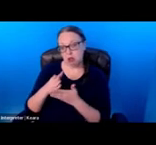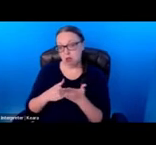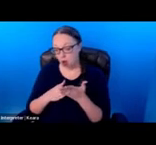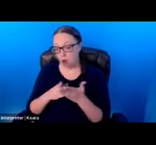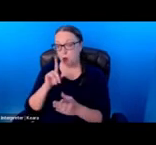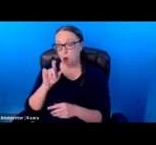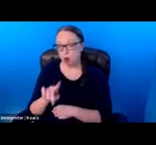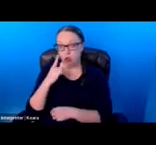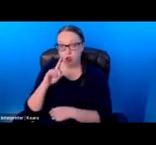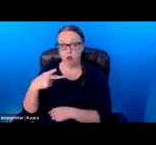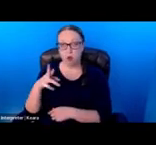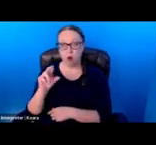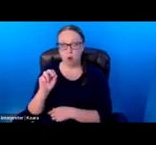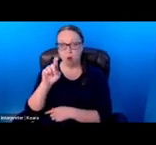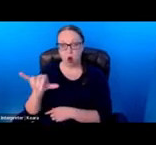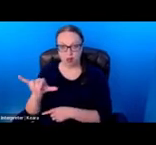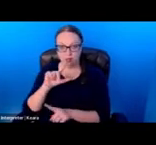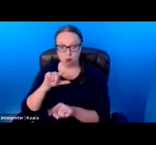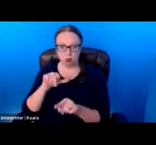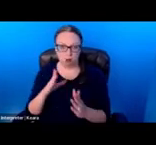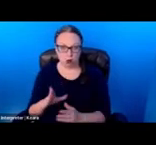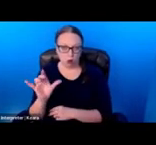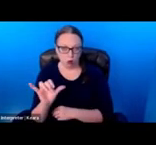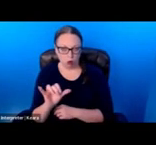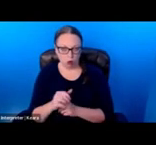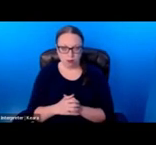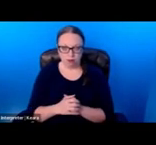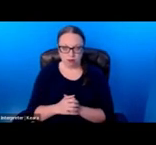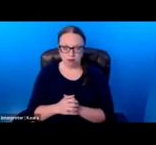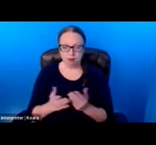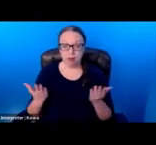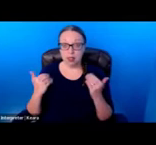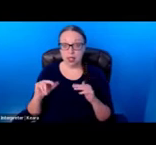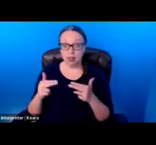respondents. Next slide, please.